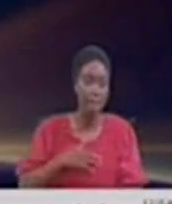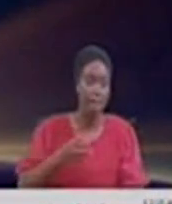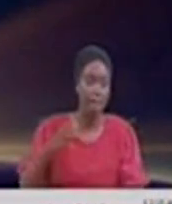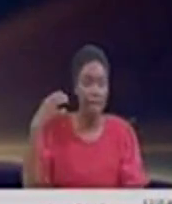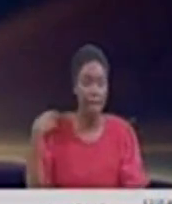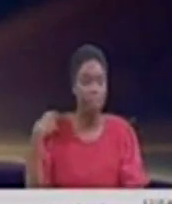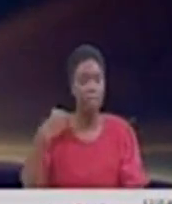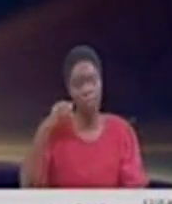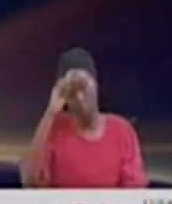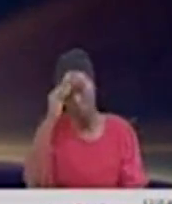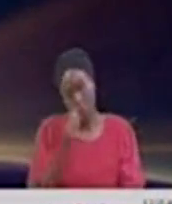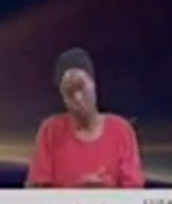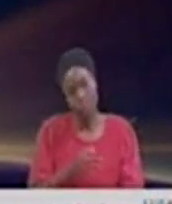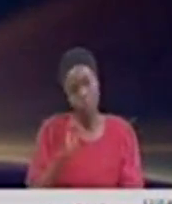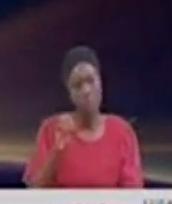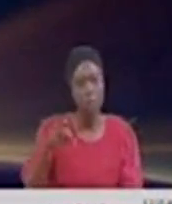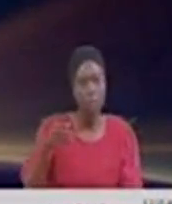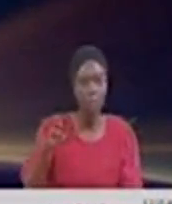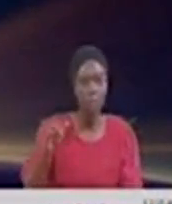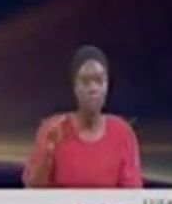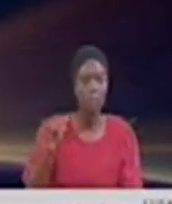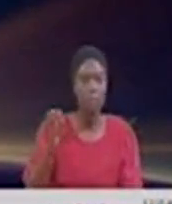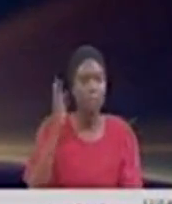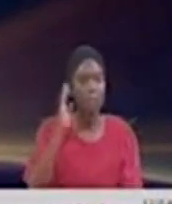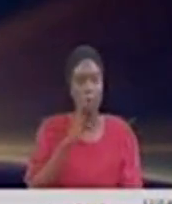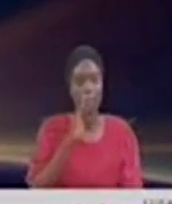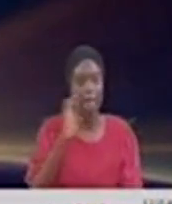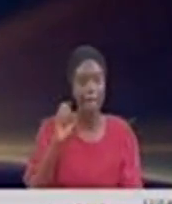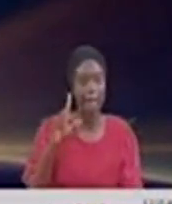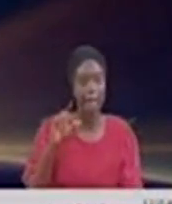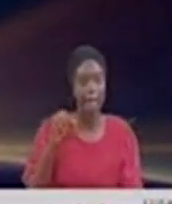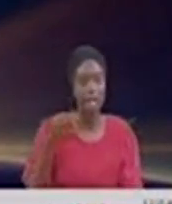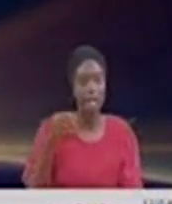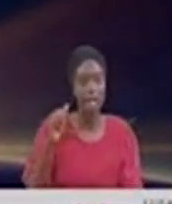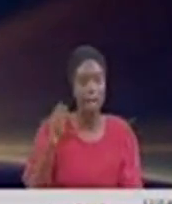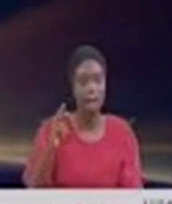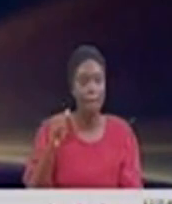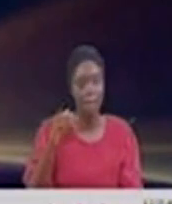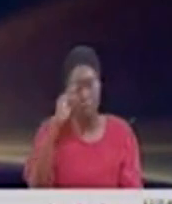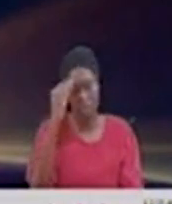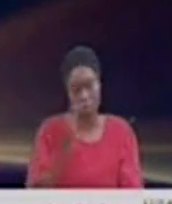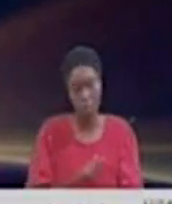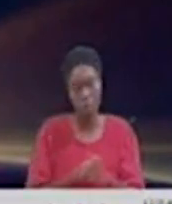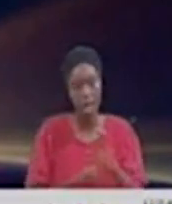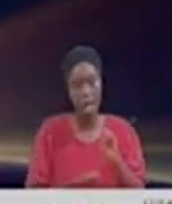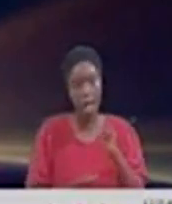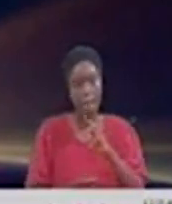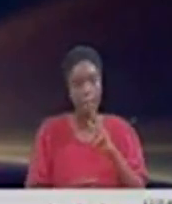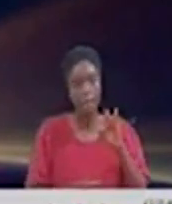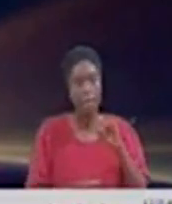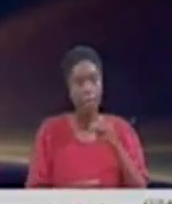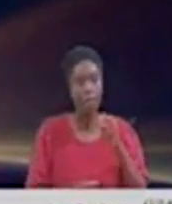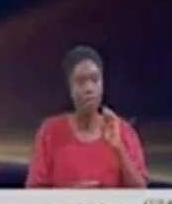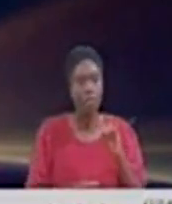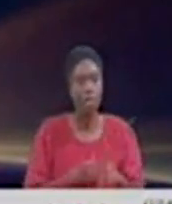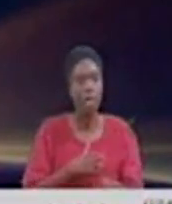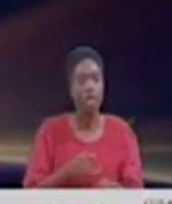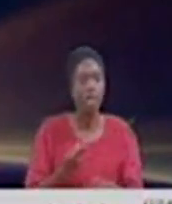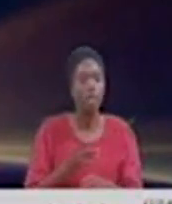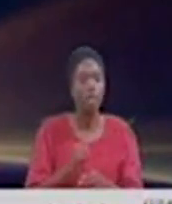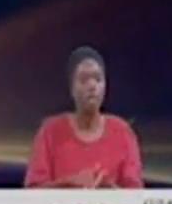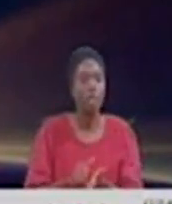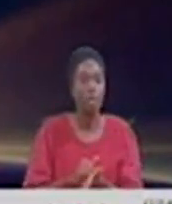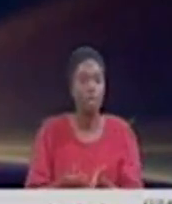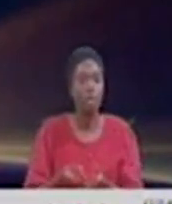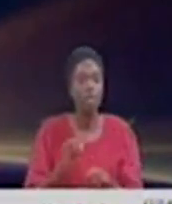the captain of the sons of Ephraim shall be Elishama the son of Ammihud. And his host, and those that were numbered